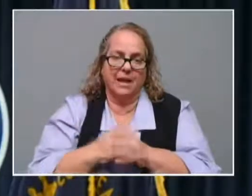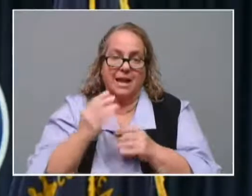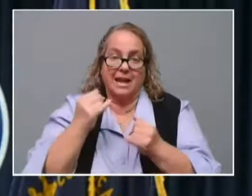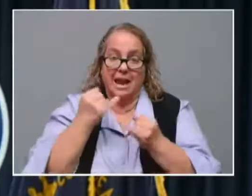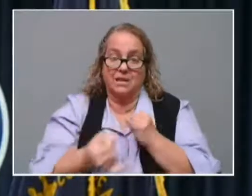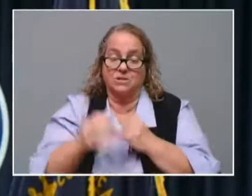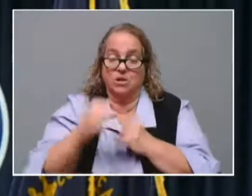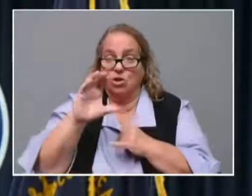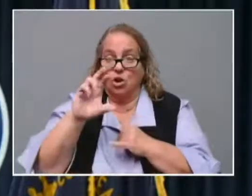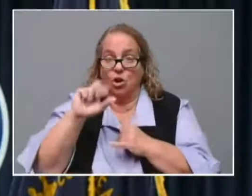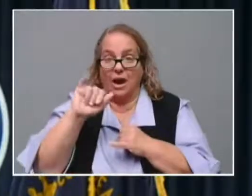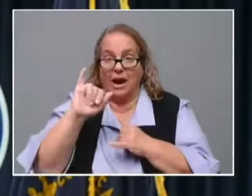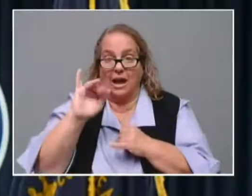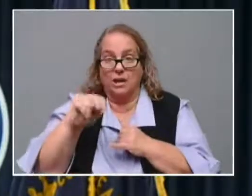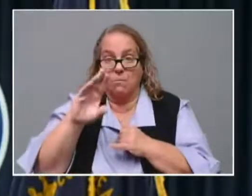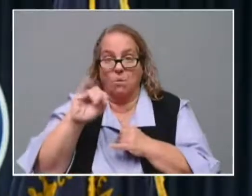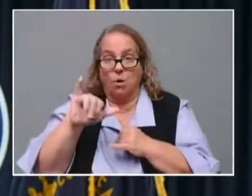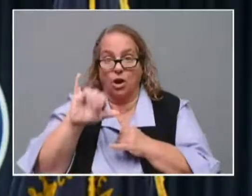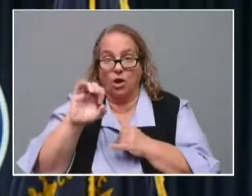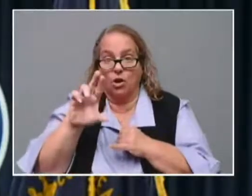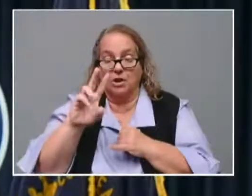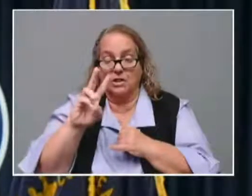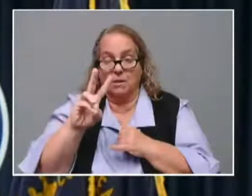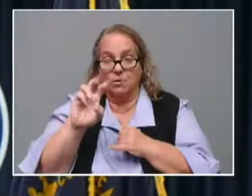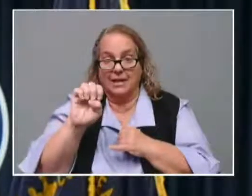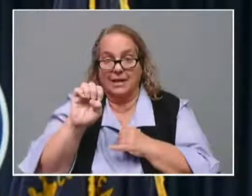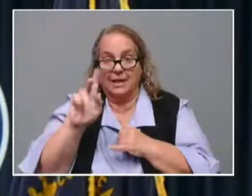from WEKU.